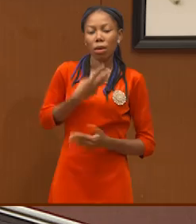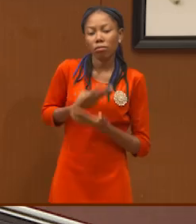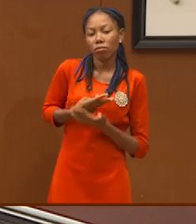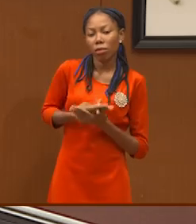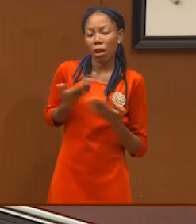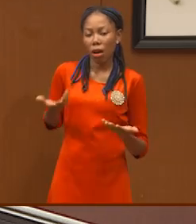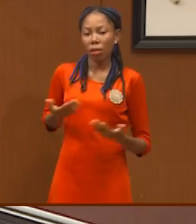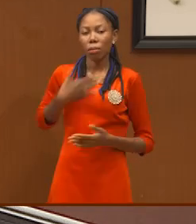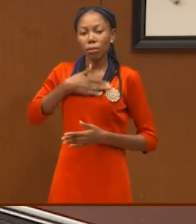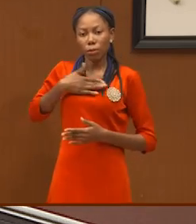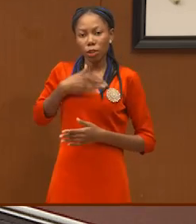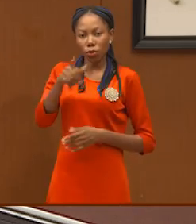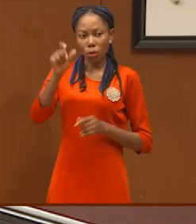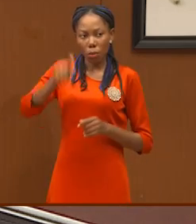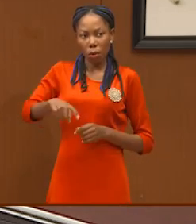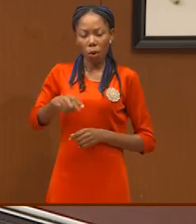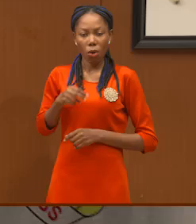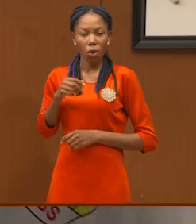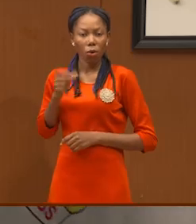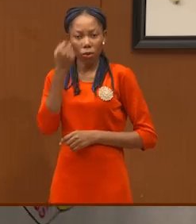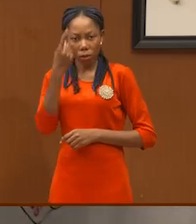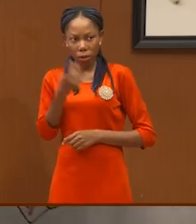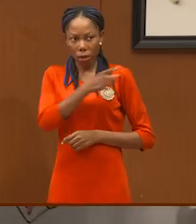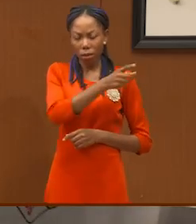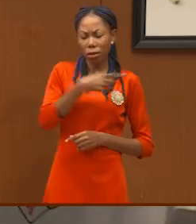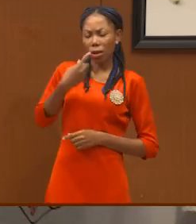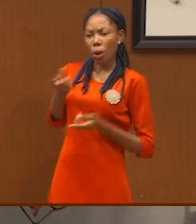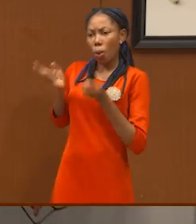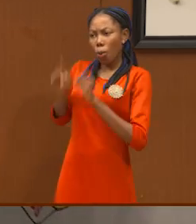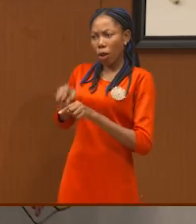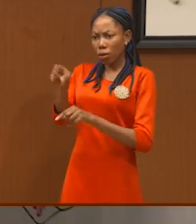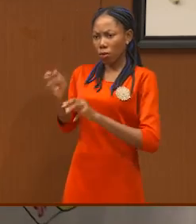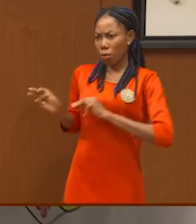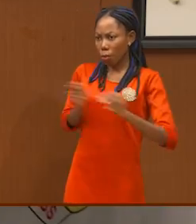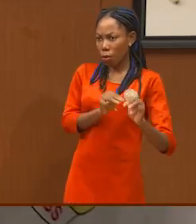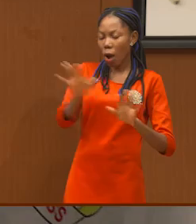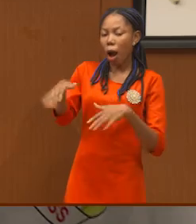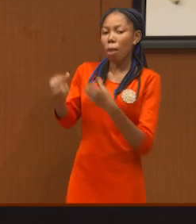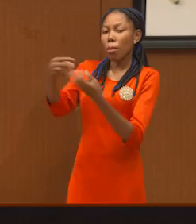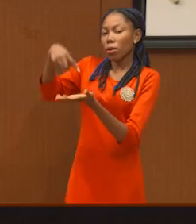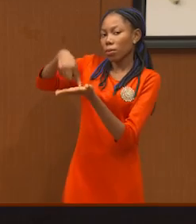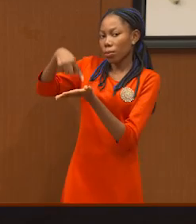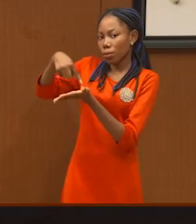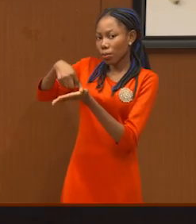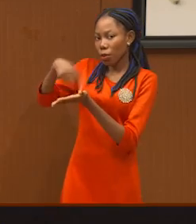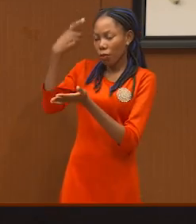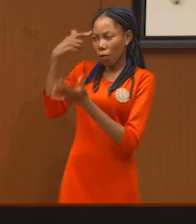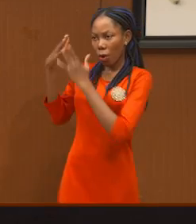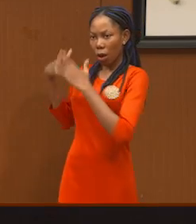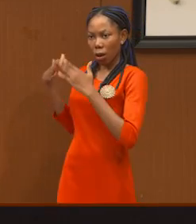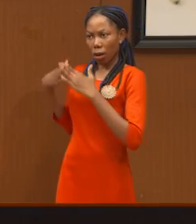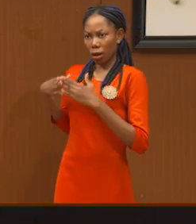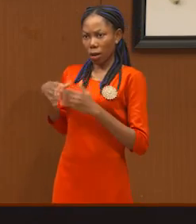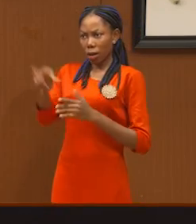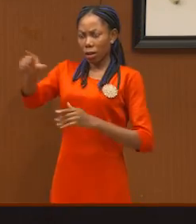don't just go look for an apartment. As at the time he asked you to leave, yes. How much rent were you owing? His rent? I wasn't really owing